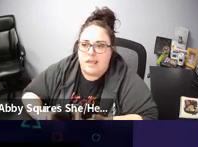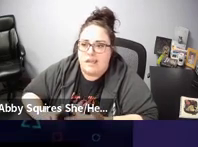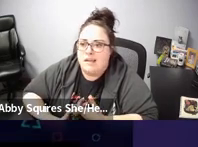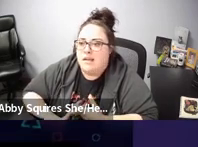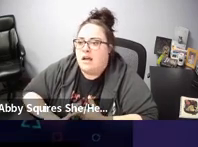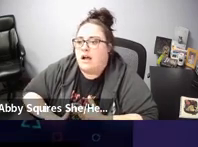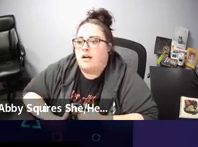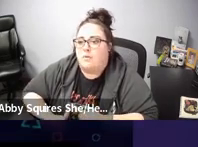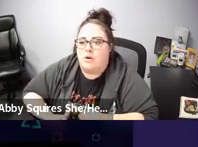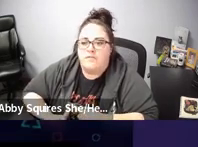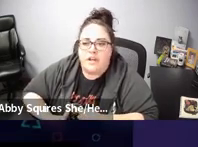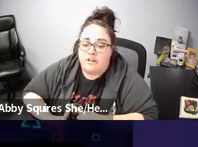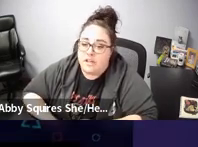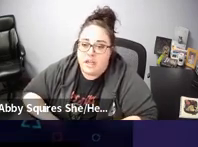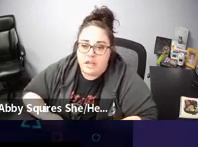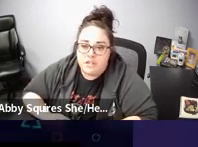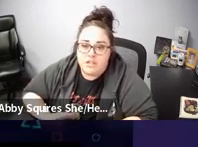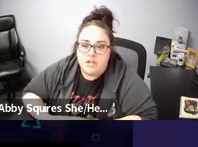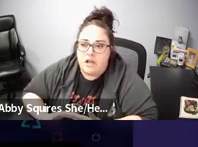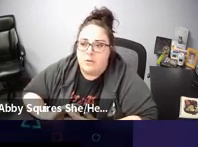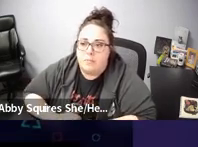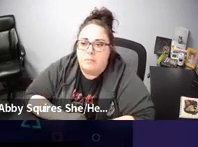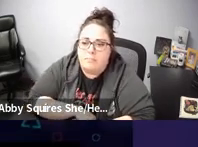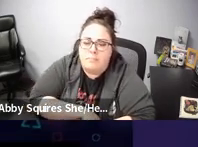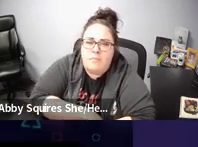UK, Warfighter Engaged.